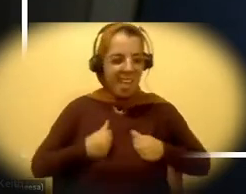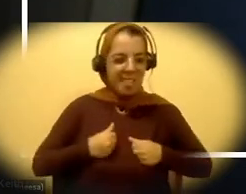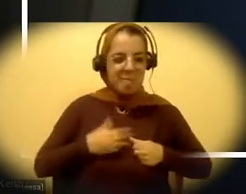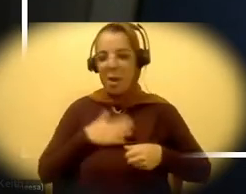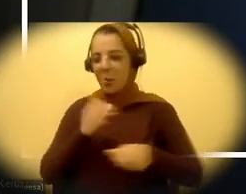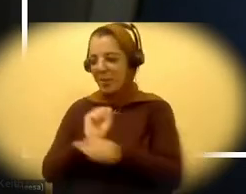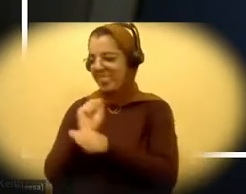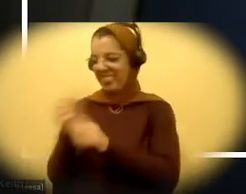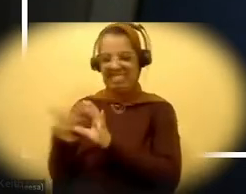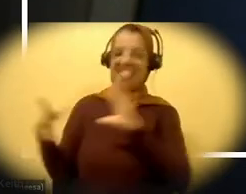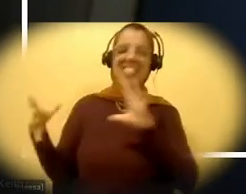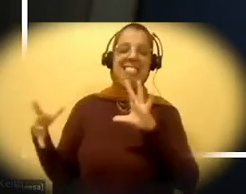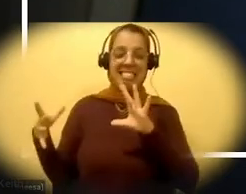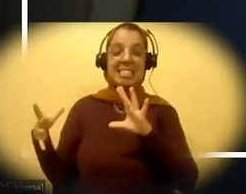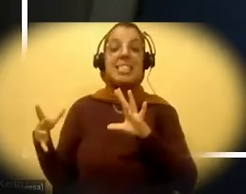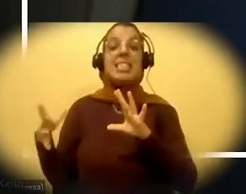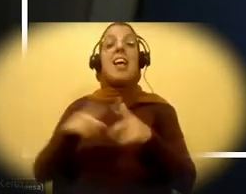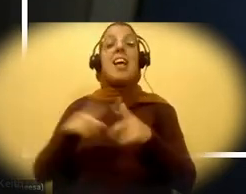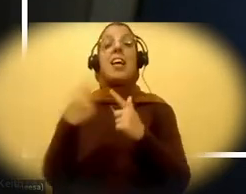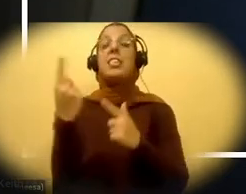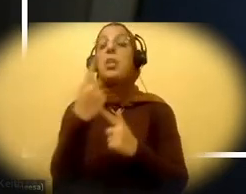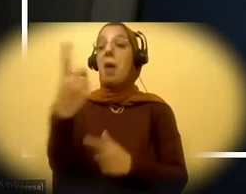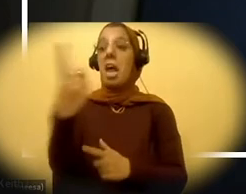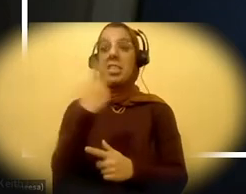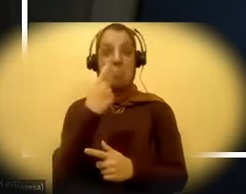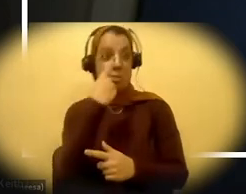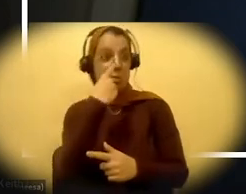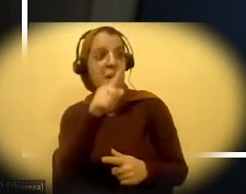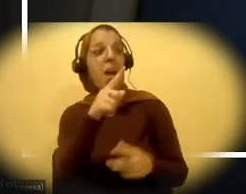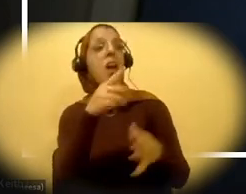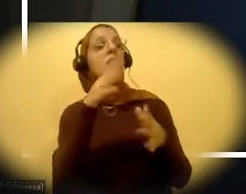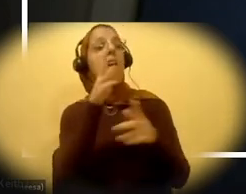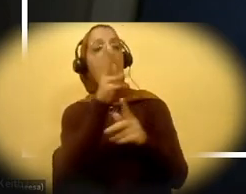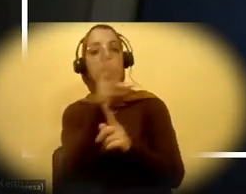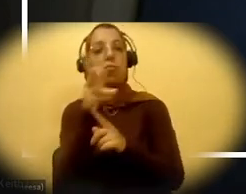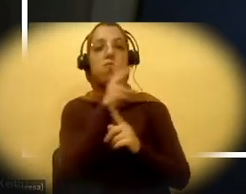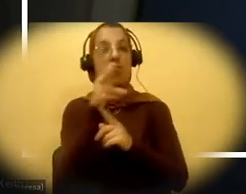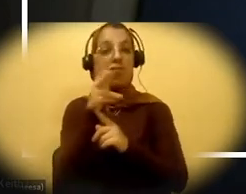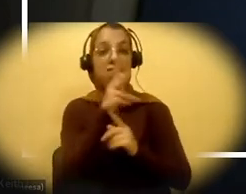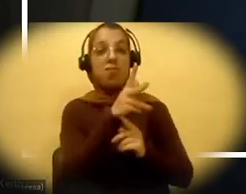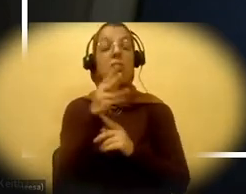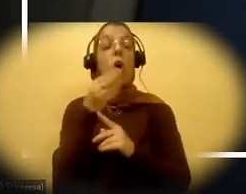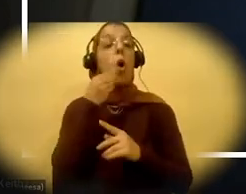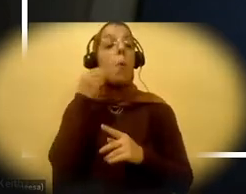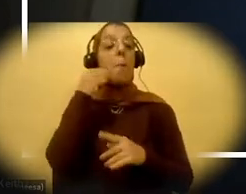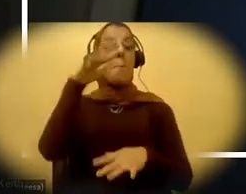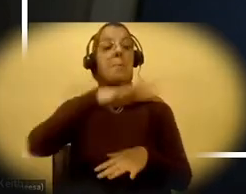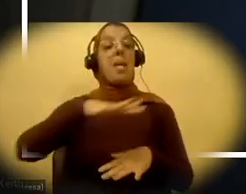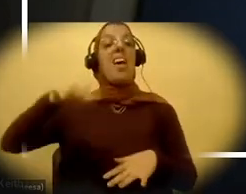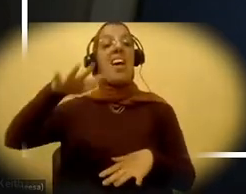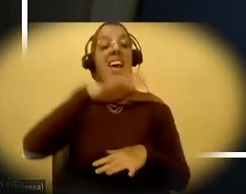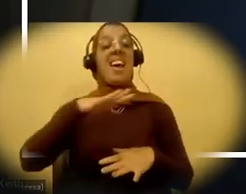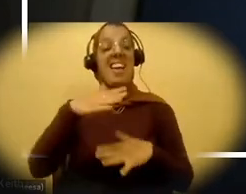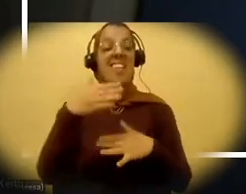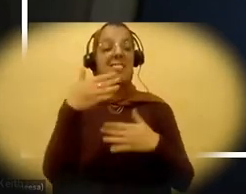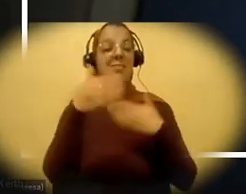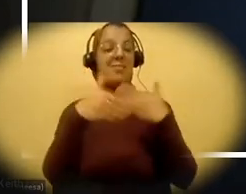was asked to do work on this neighborhoods film series. And